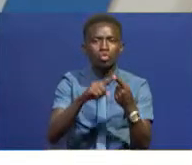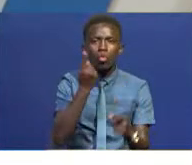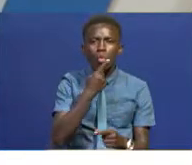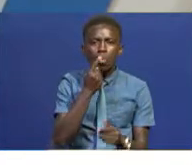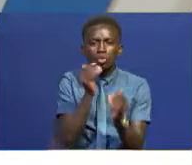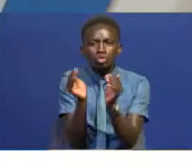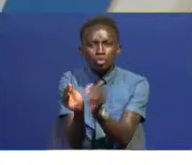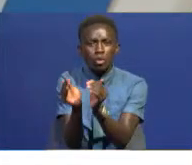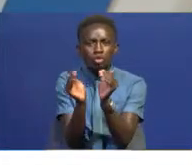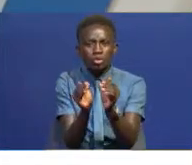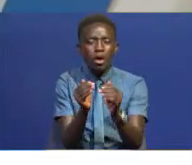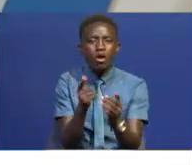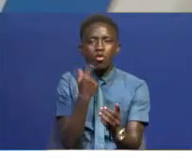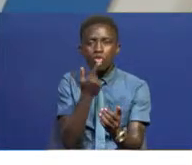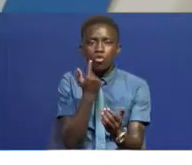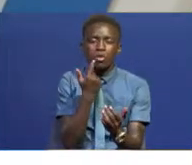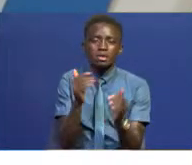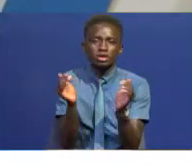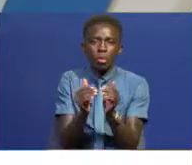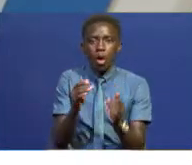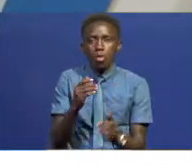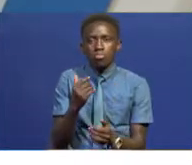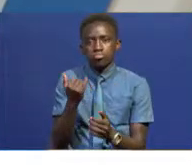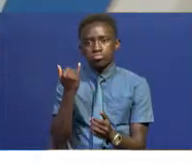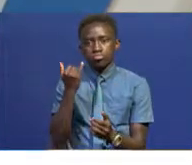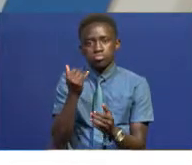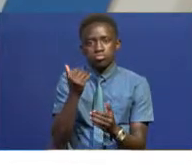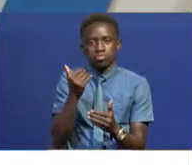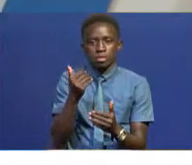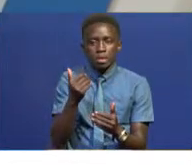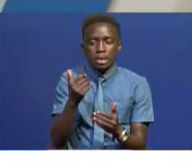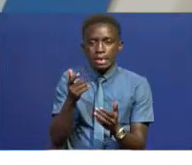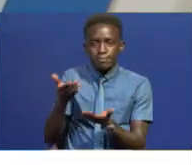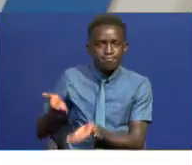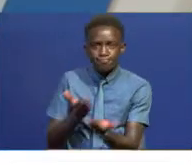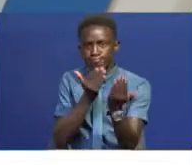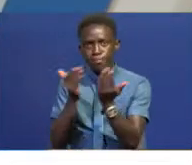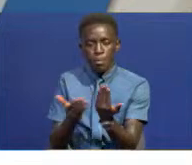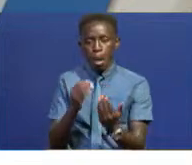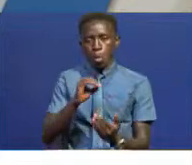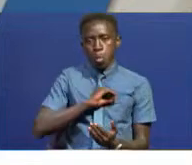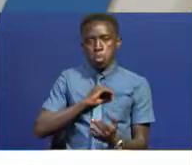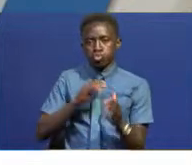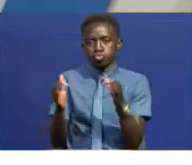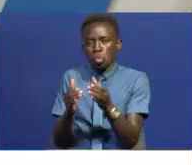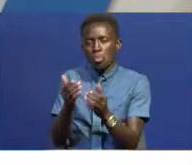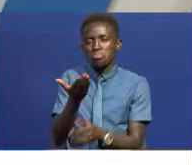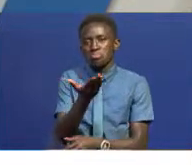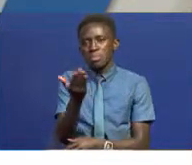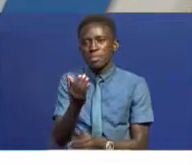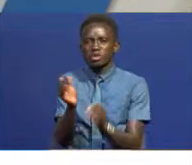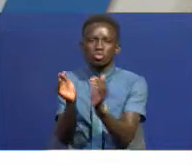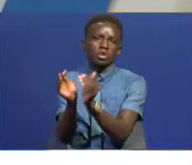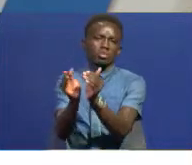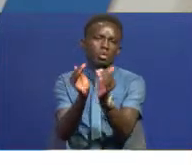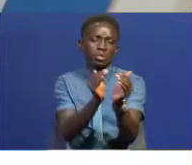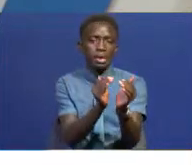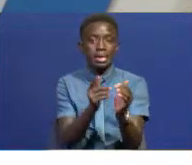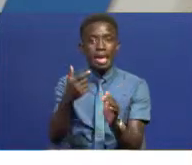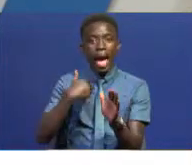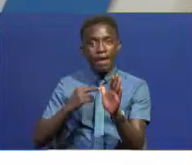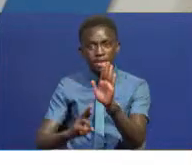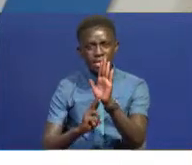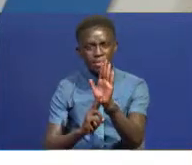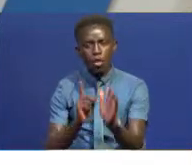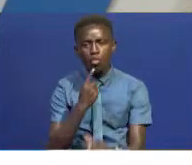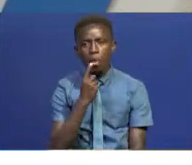their counties. If in the makeup of those artisanal mining committee has representative of miners